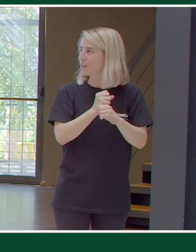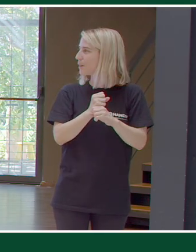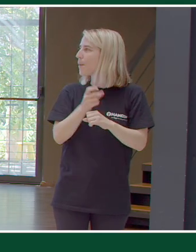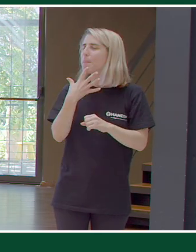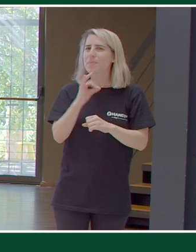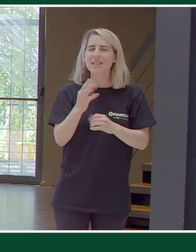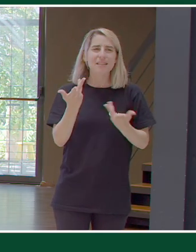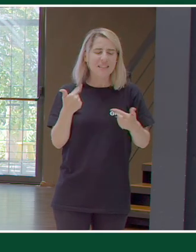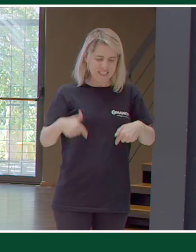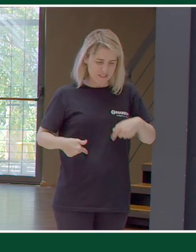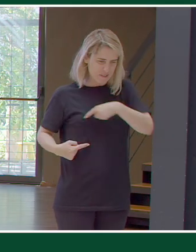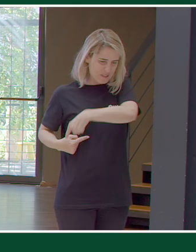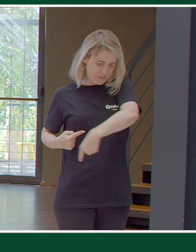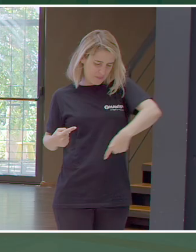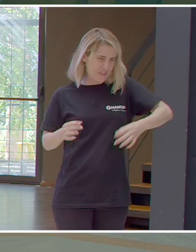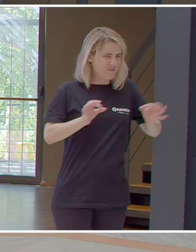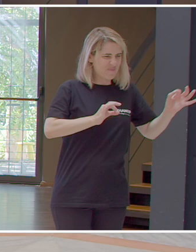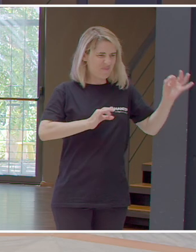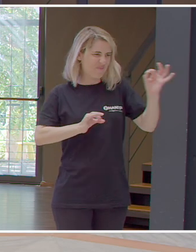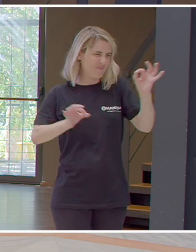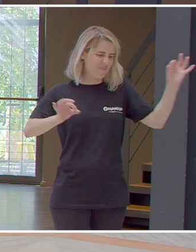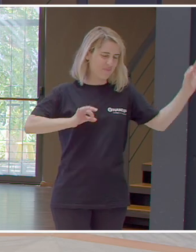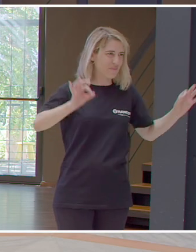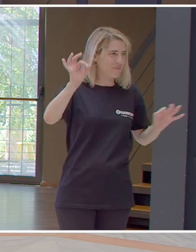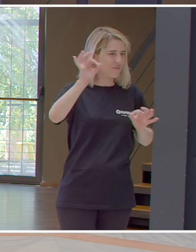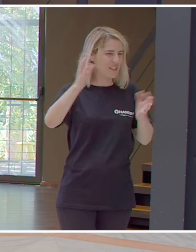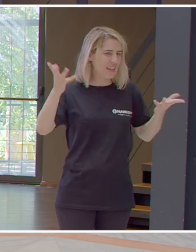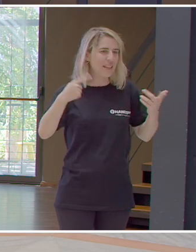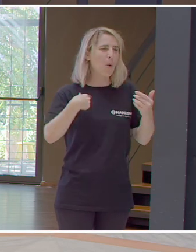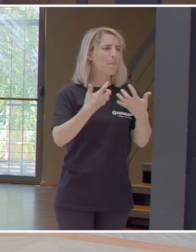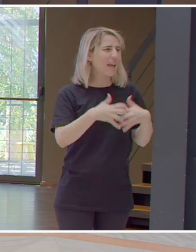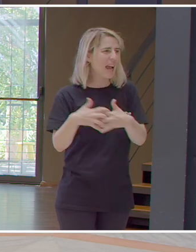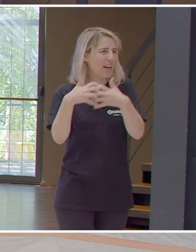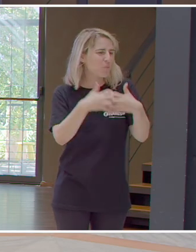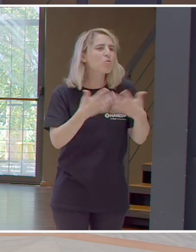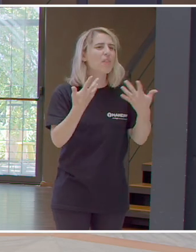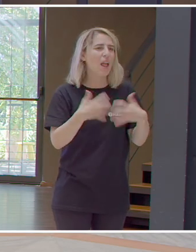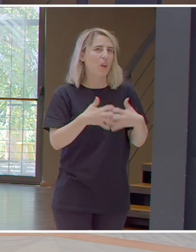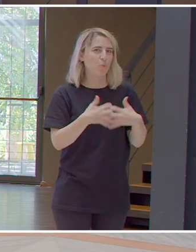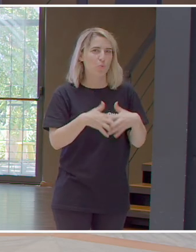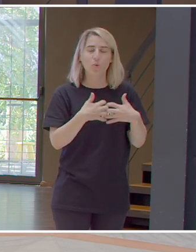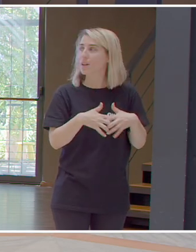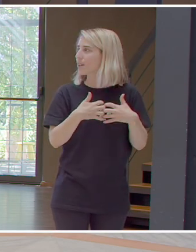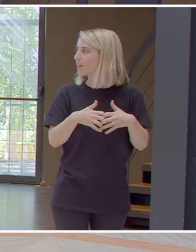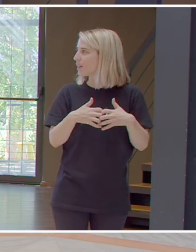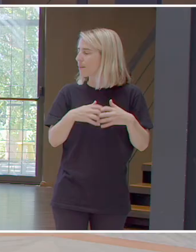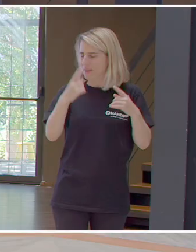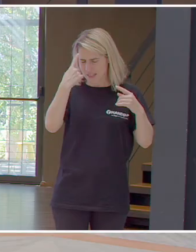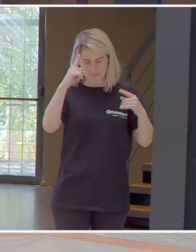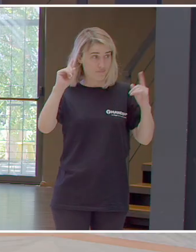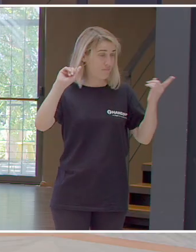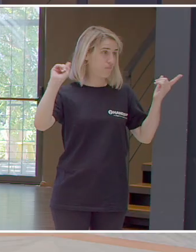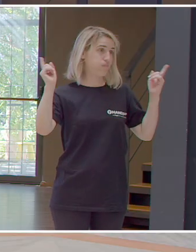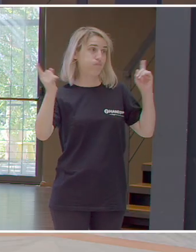there's more going on in the cells, like a dysregulated cell mechanisms. The cells are going crazy. They're